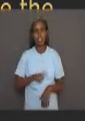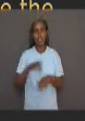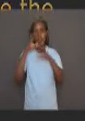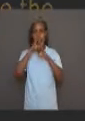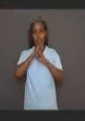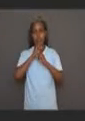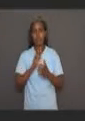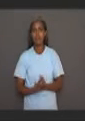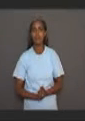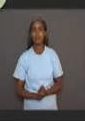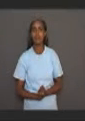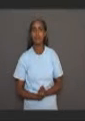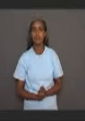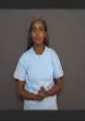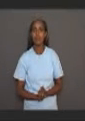Time's up.